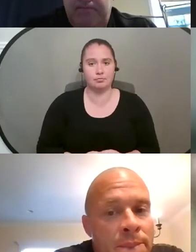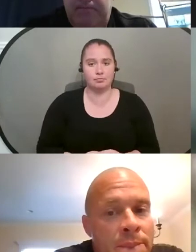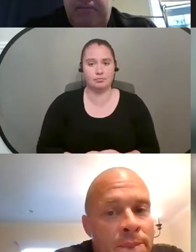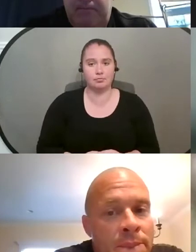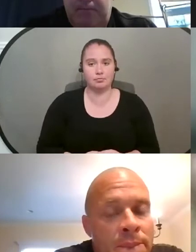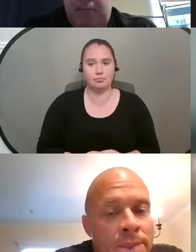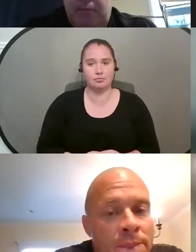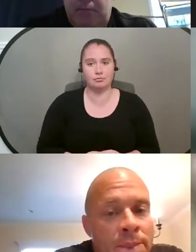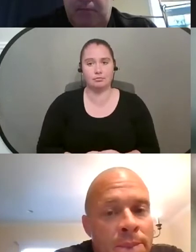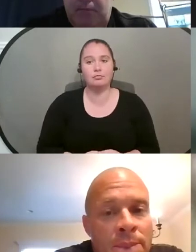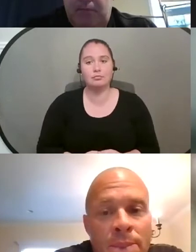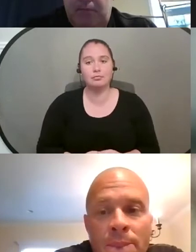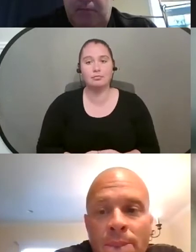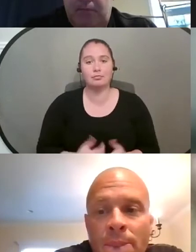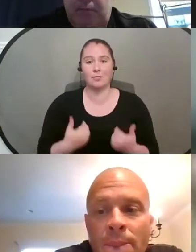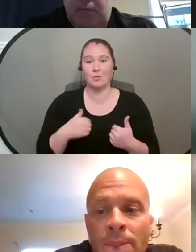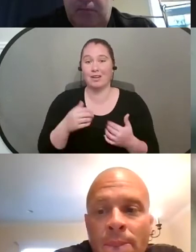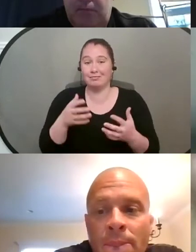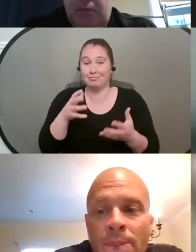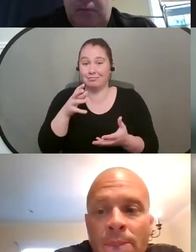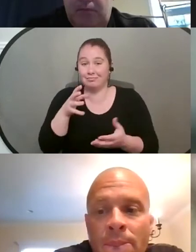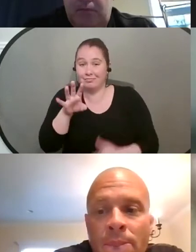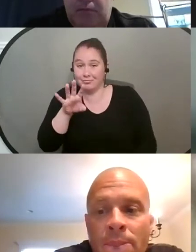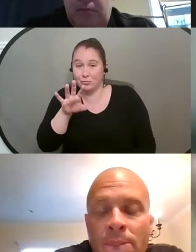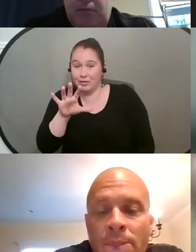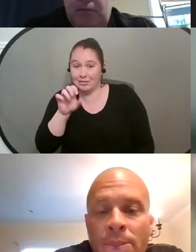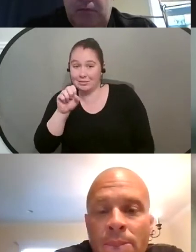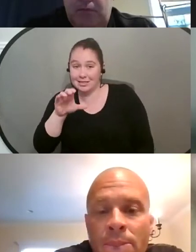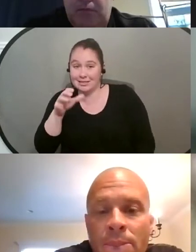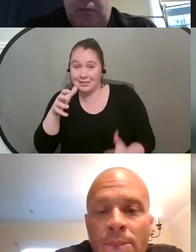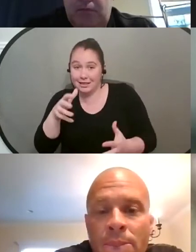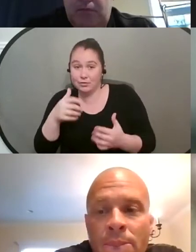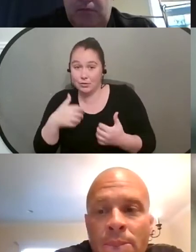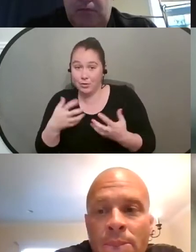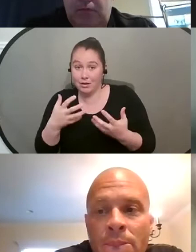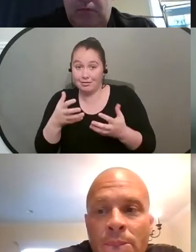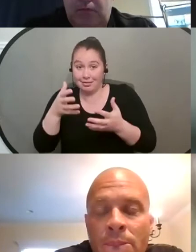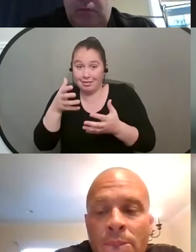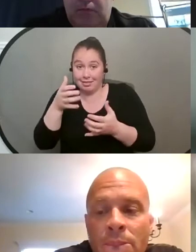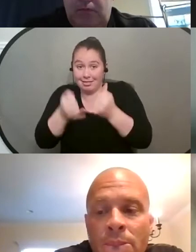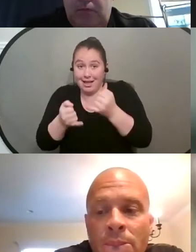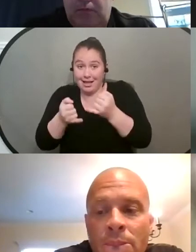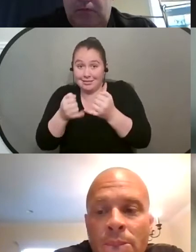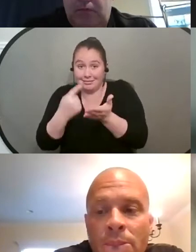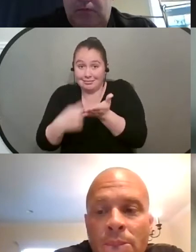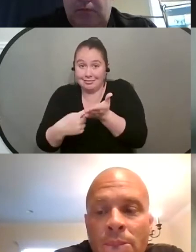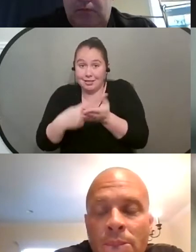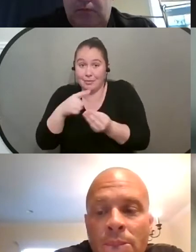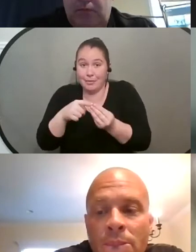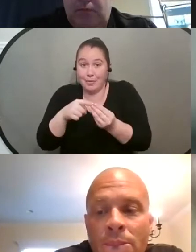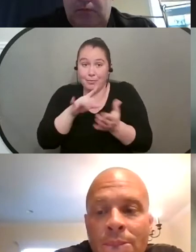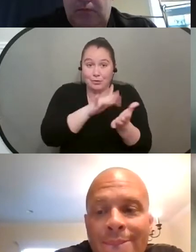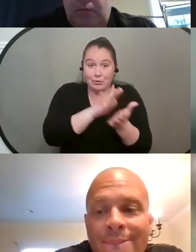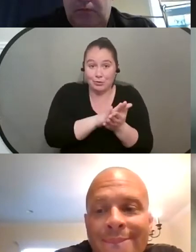Emily, we have 45 seconds. Did you want to add anything about priorities about middle school or high school before we leave?